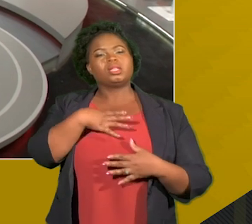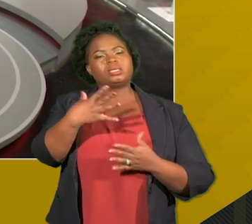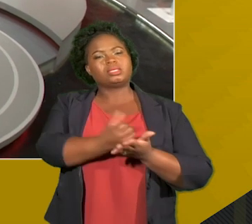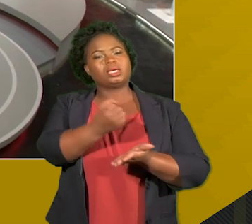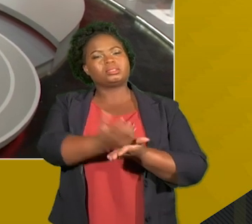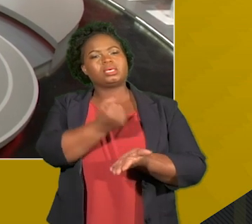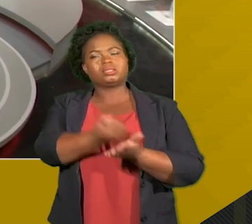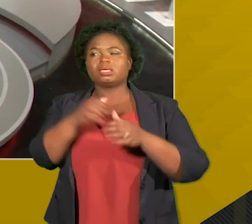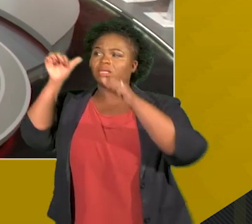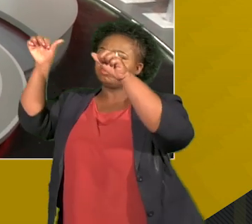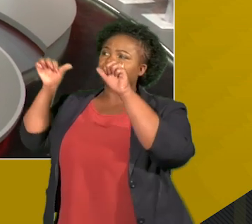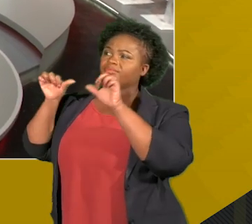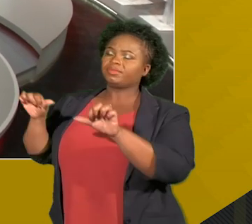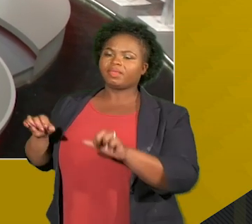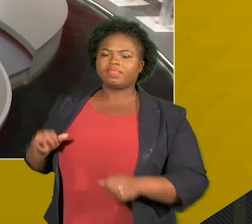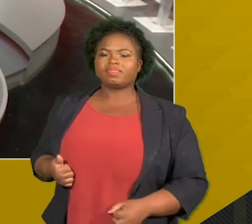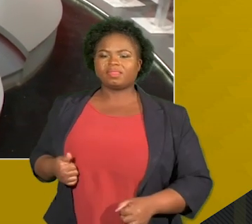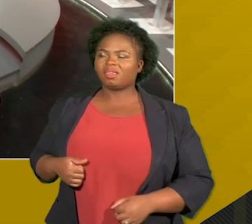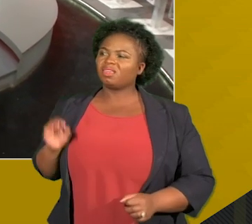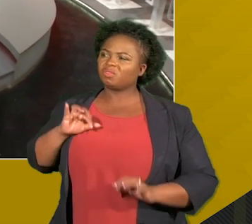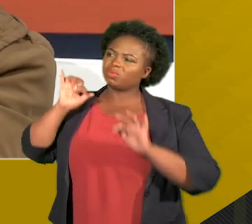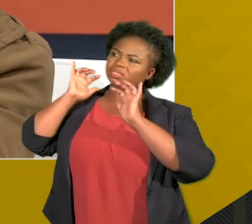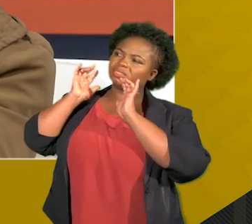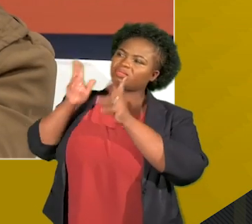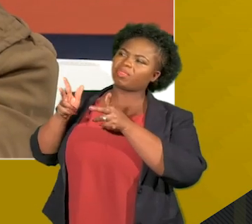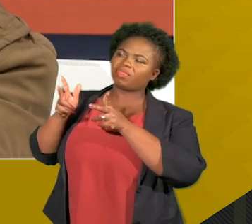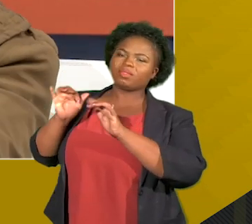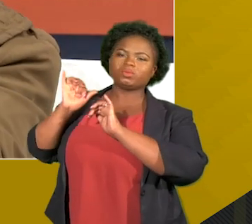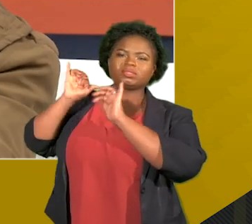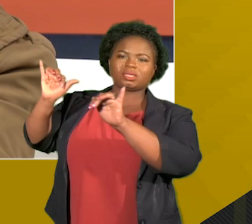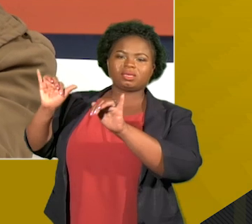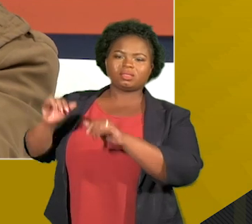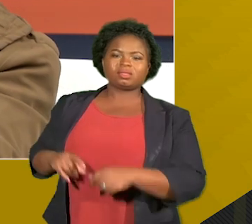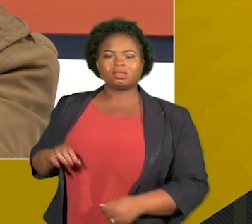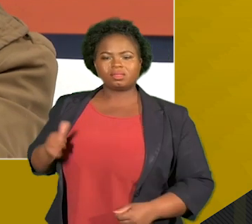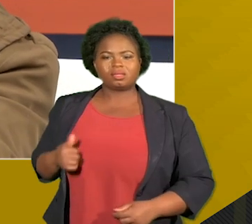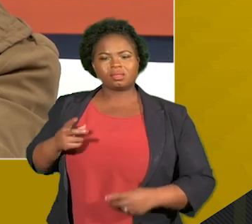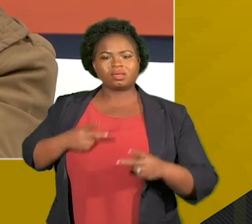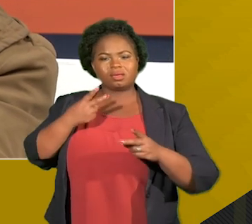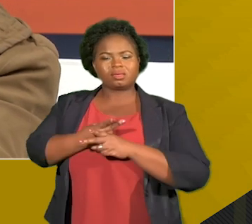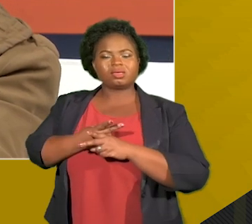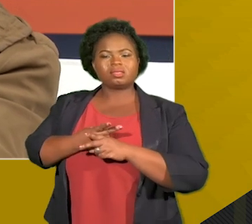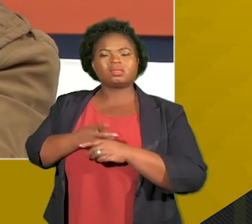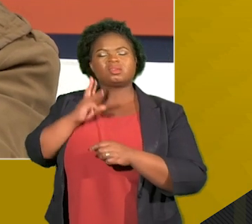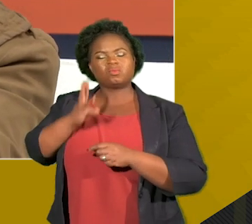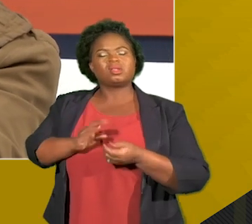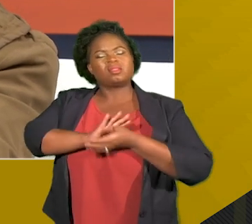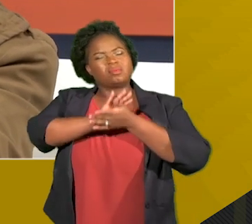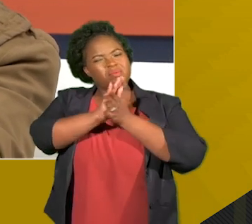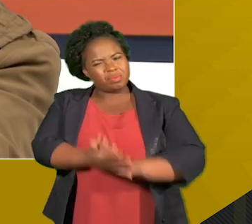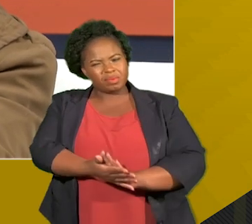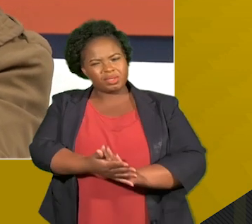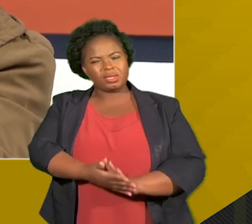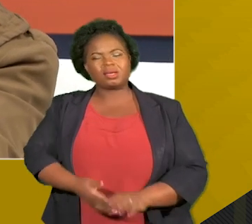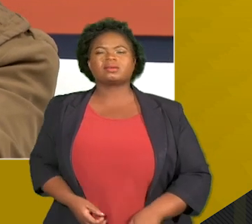artwork and hang it on the wall to be eaten by flies and be rotten. And it will take your reputation and spit you out like piece